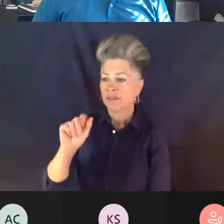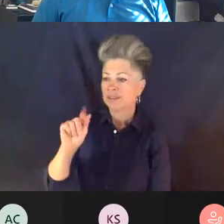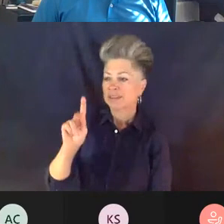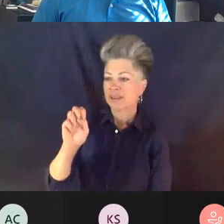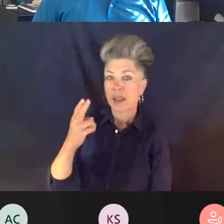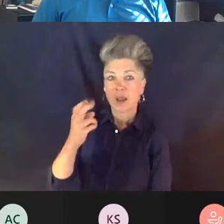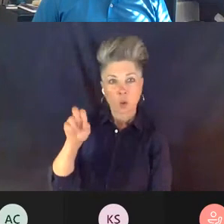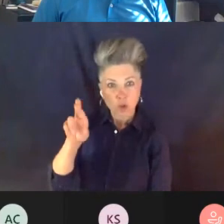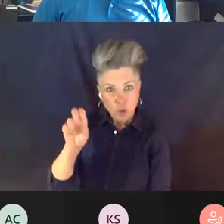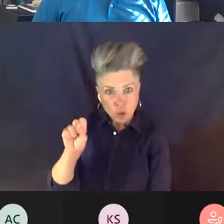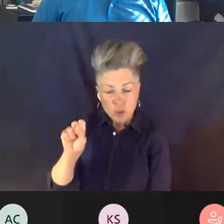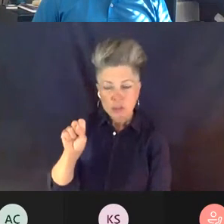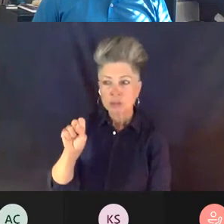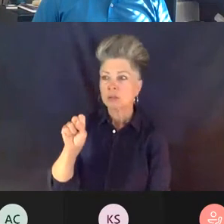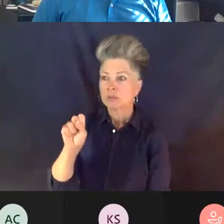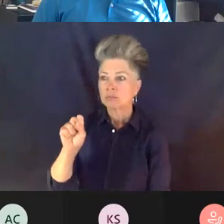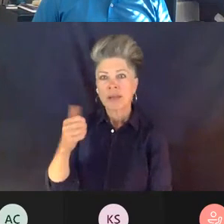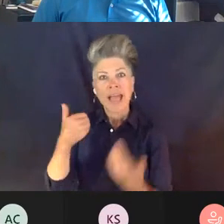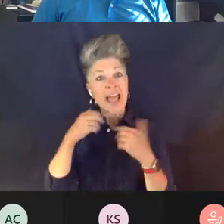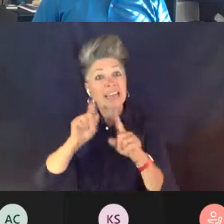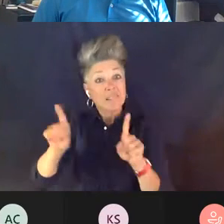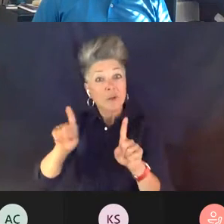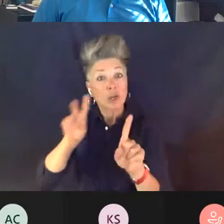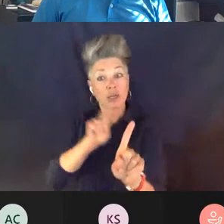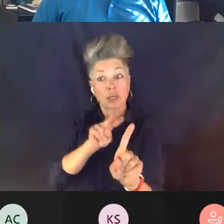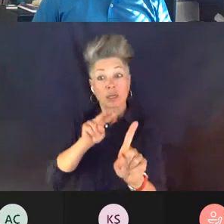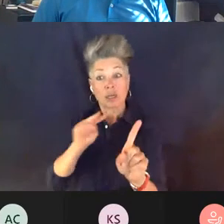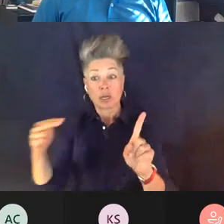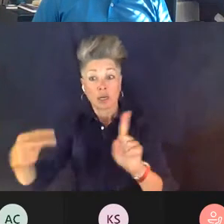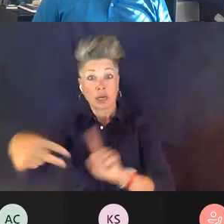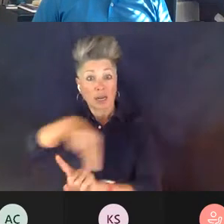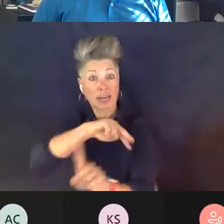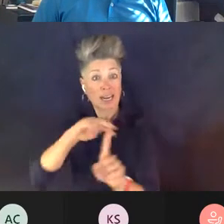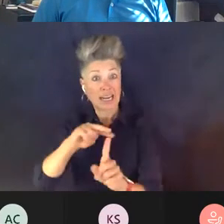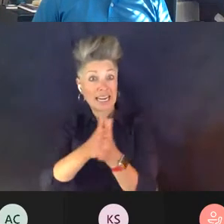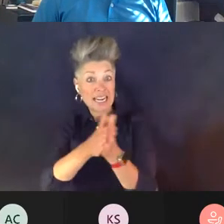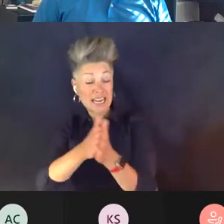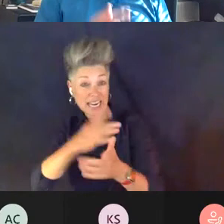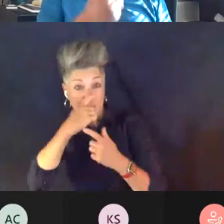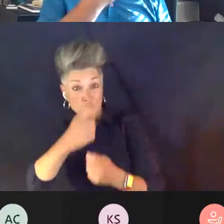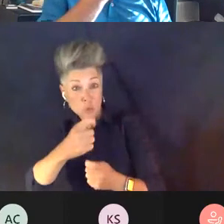different interests, but these, the effectiveness of